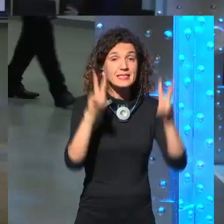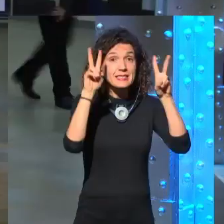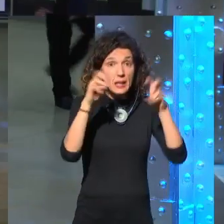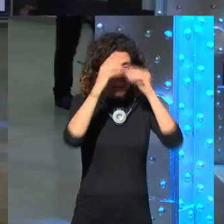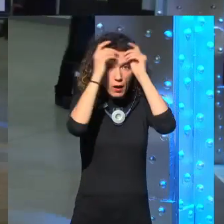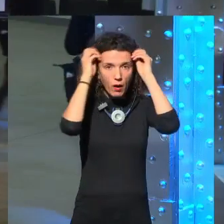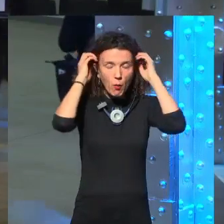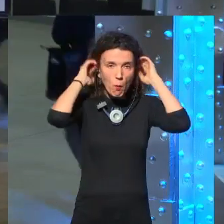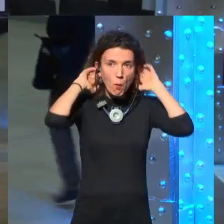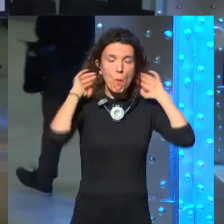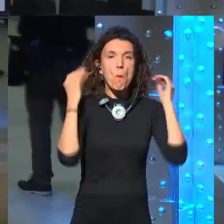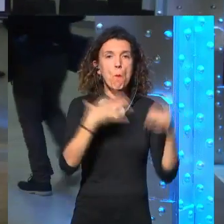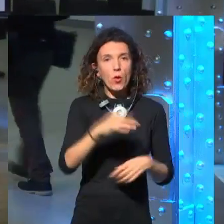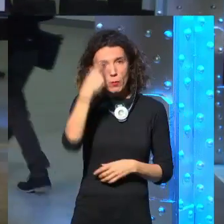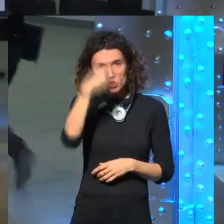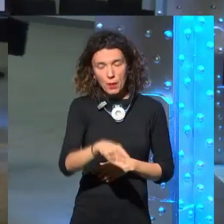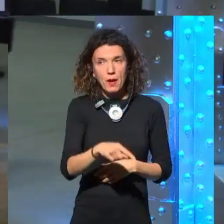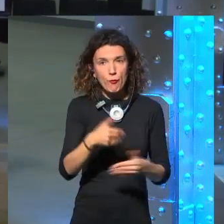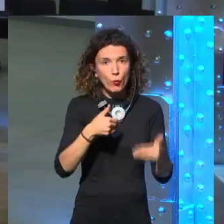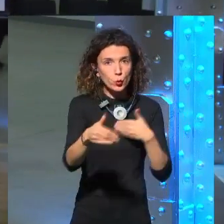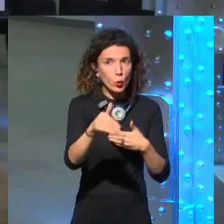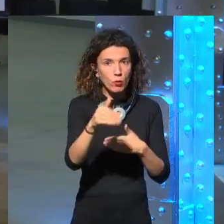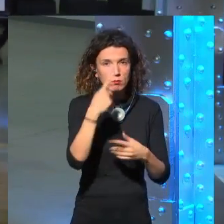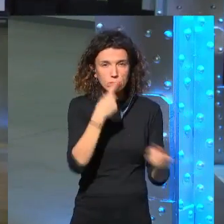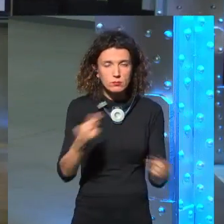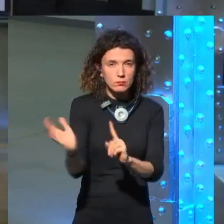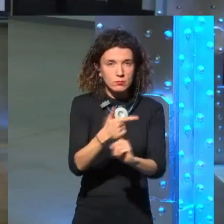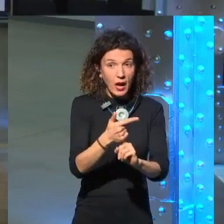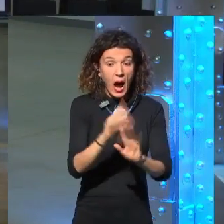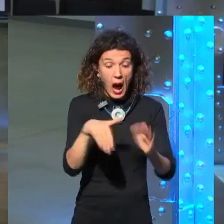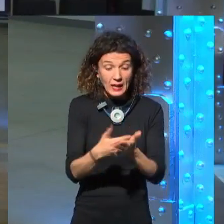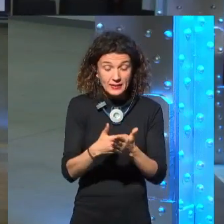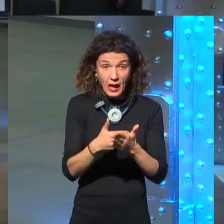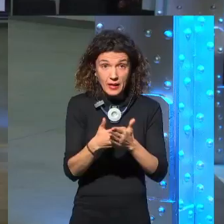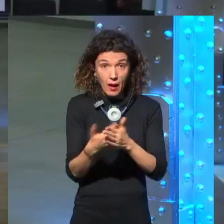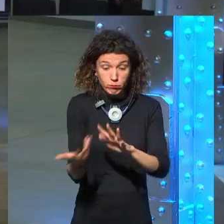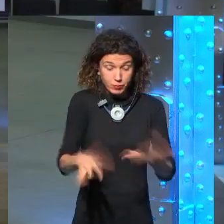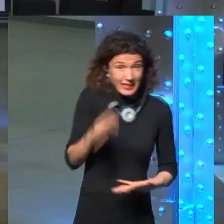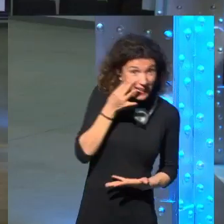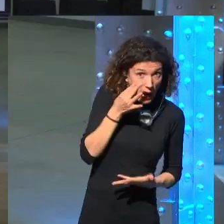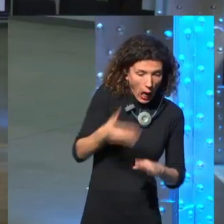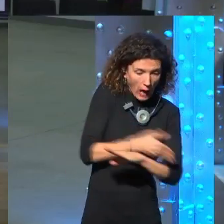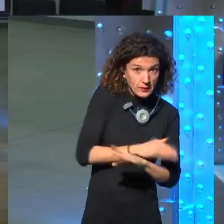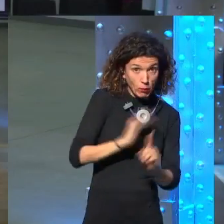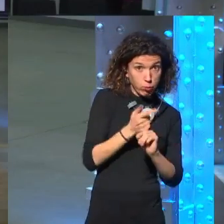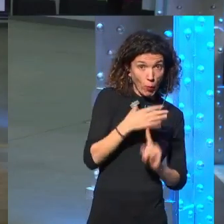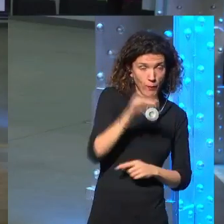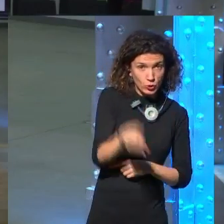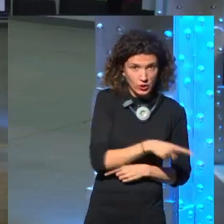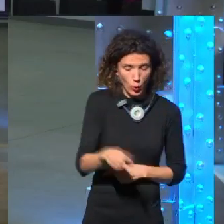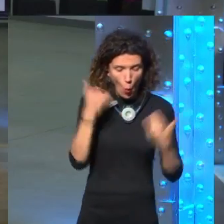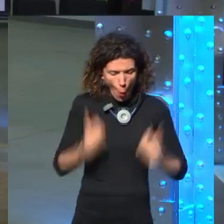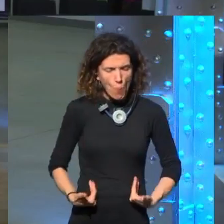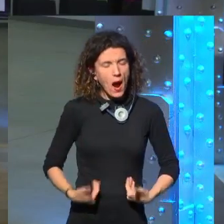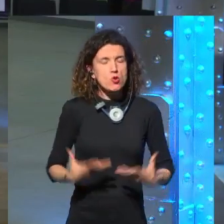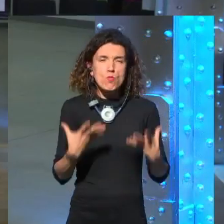the future before it becomes the present. I think as humans we spend a lot of time